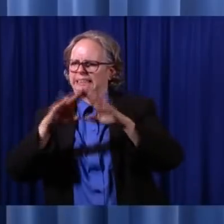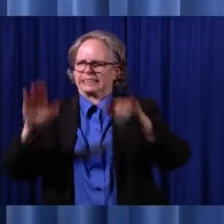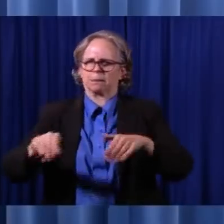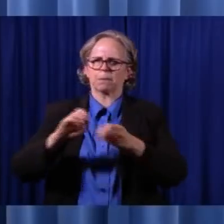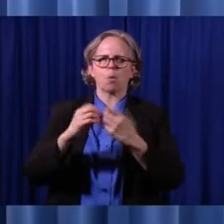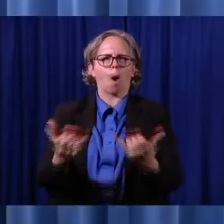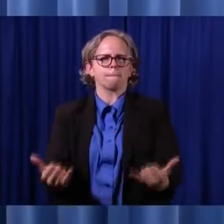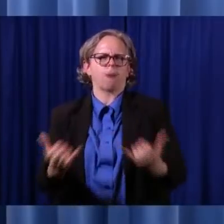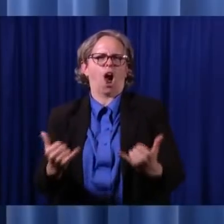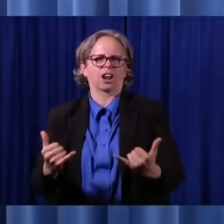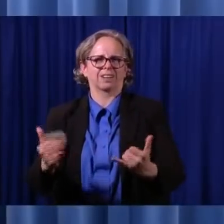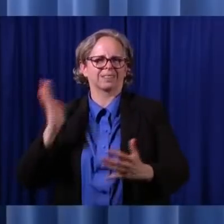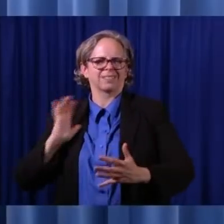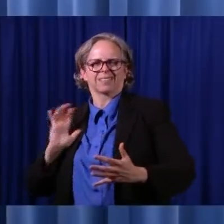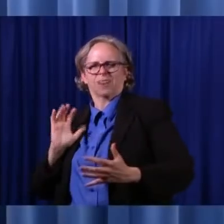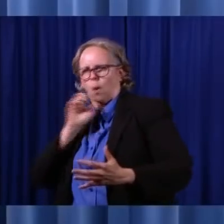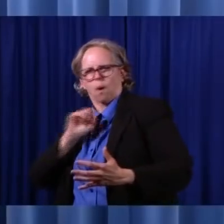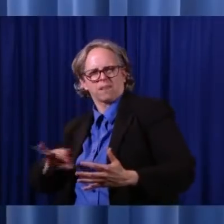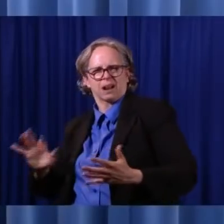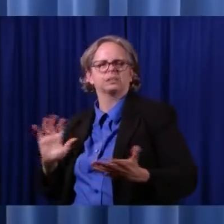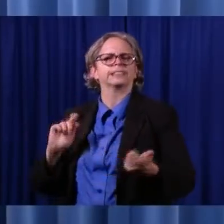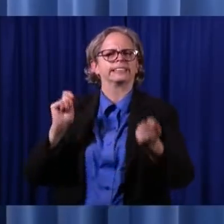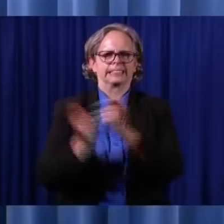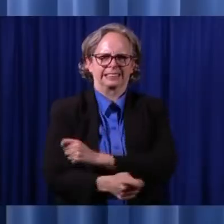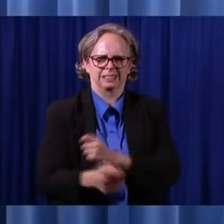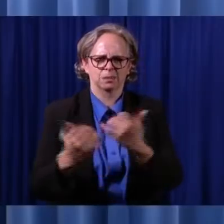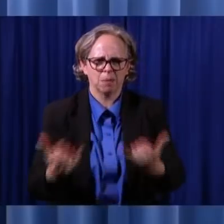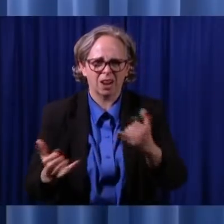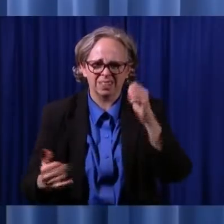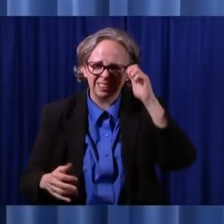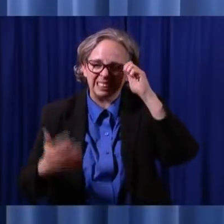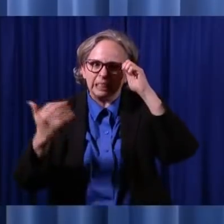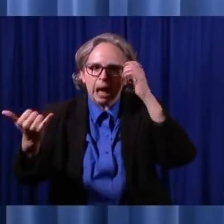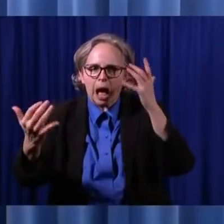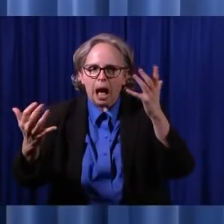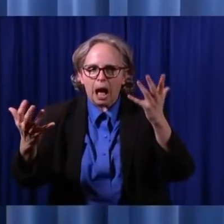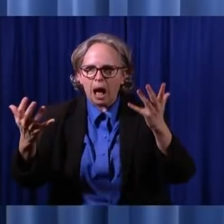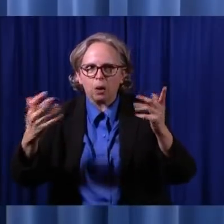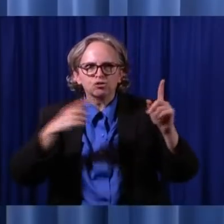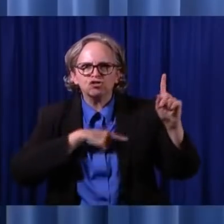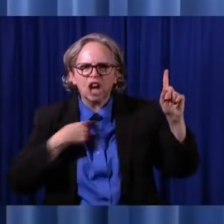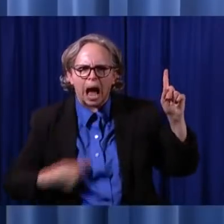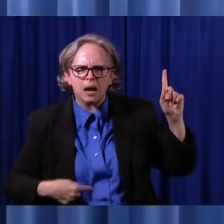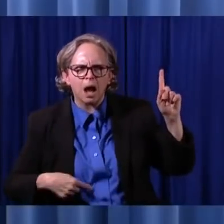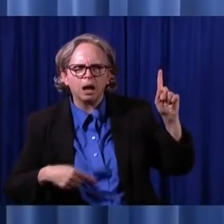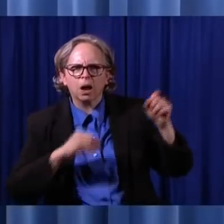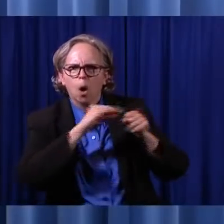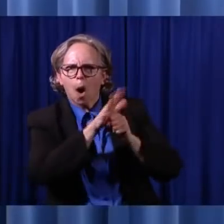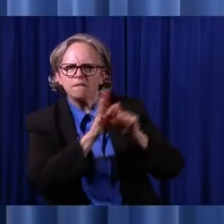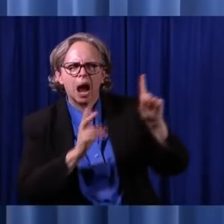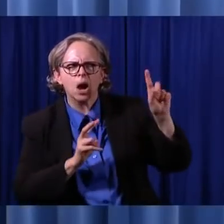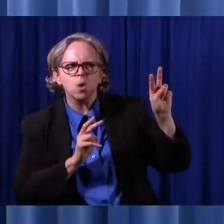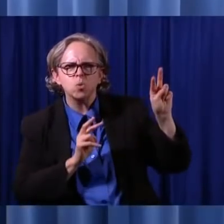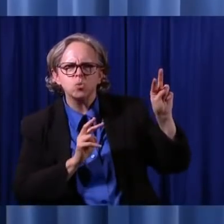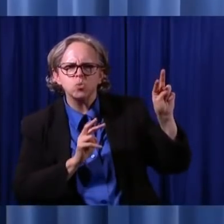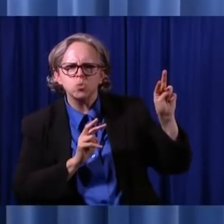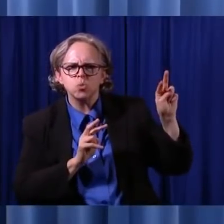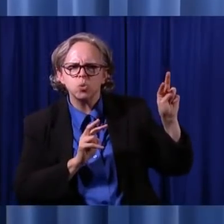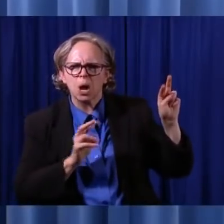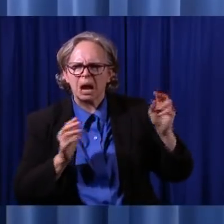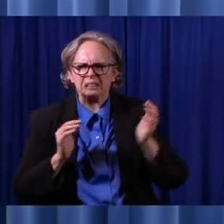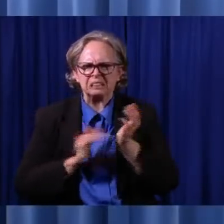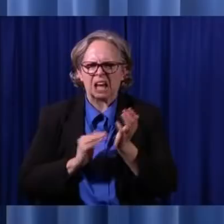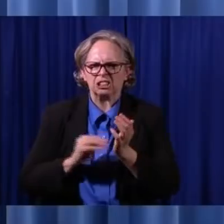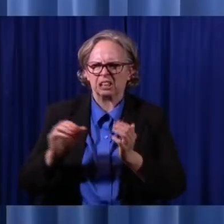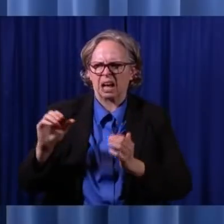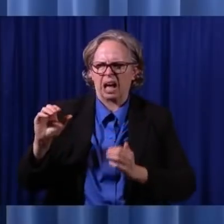the coronavirus hit China and we started seeing this on TV, Dr. Acton started talking with me